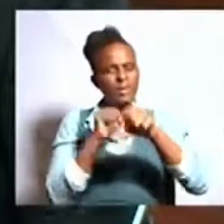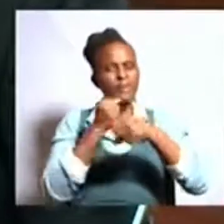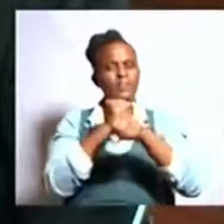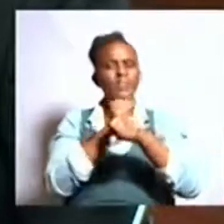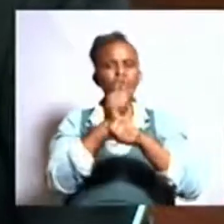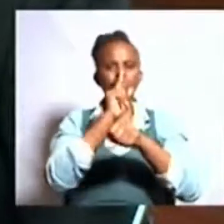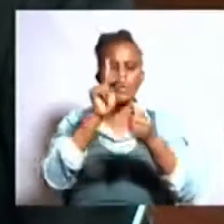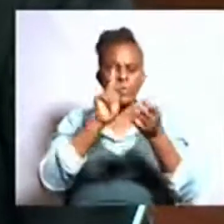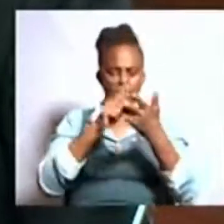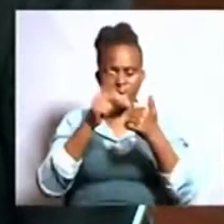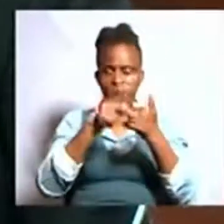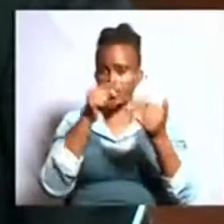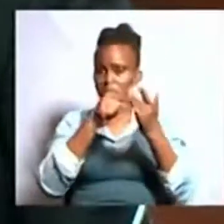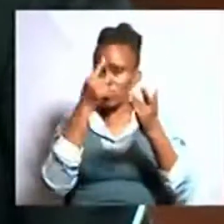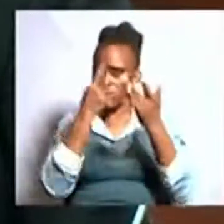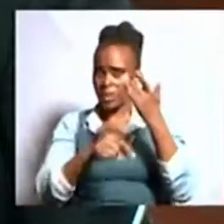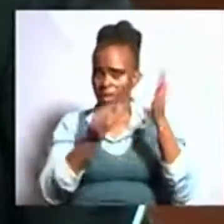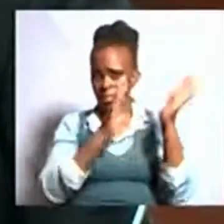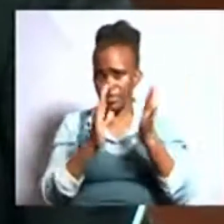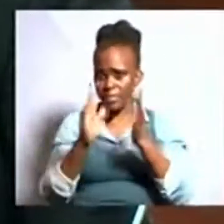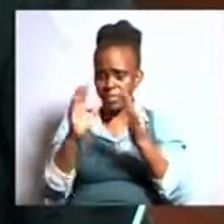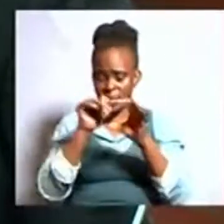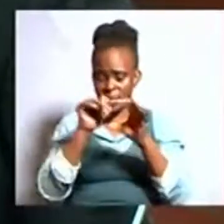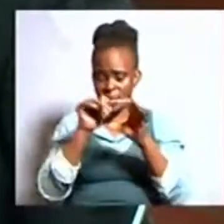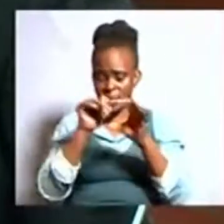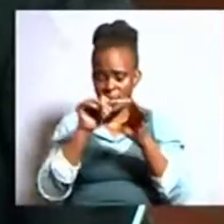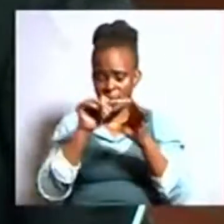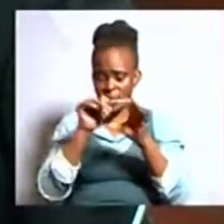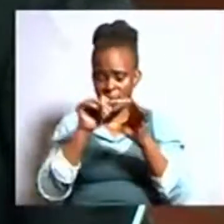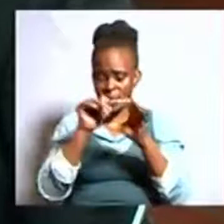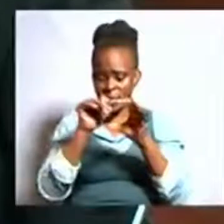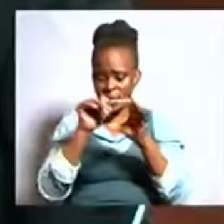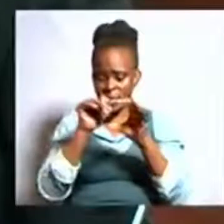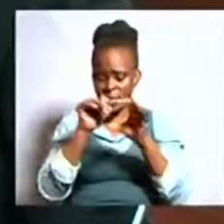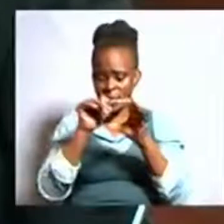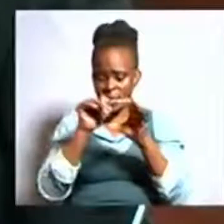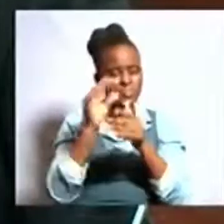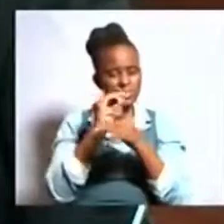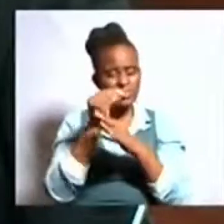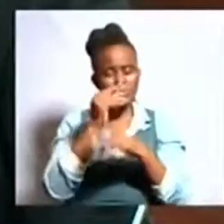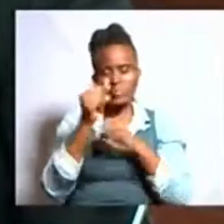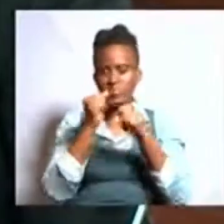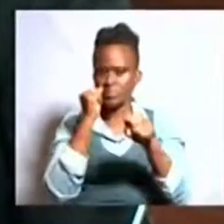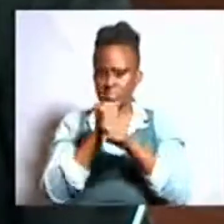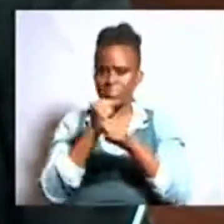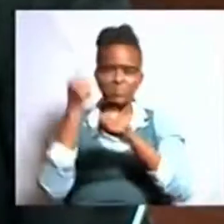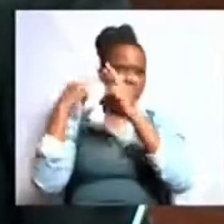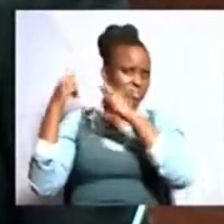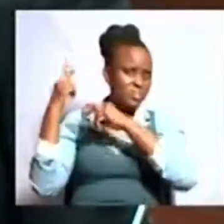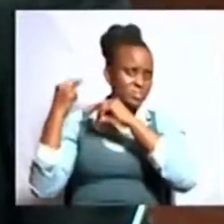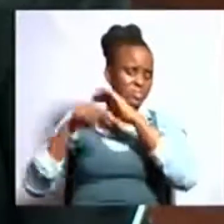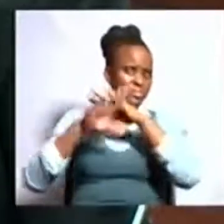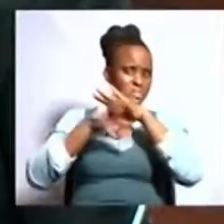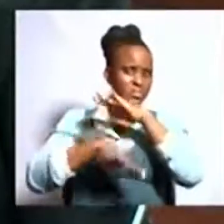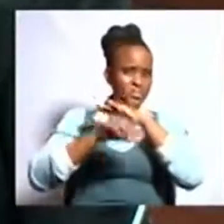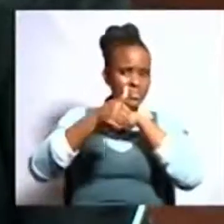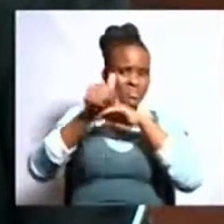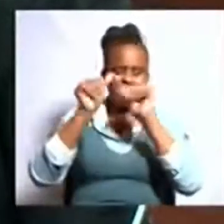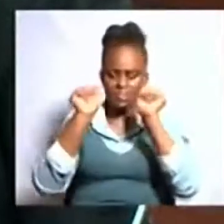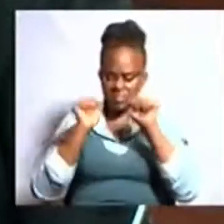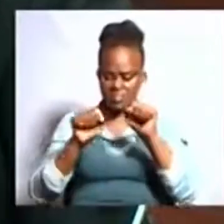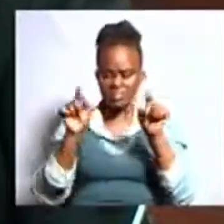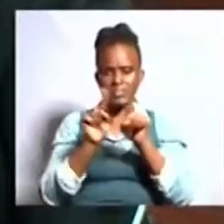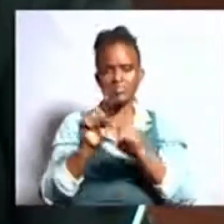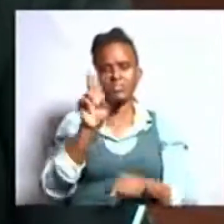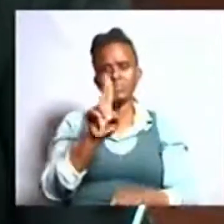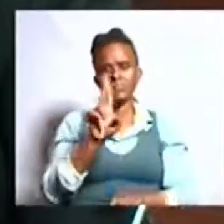the programs that have been planned in that particular year, or in the year under review, you should have been able to use